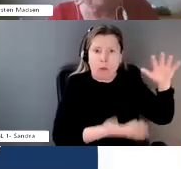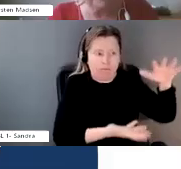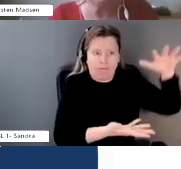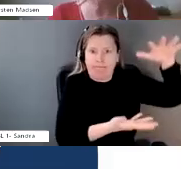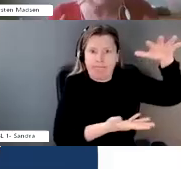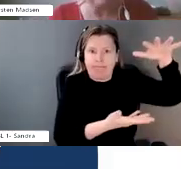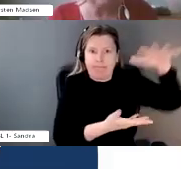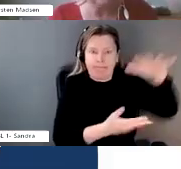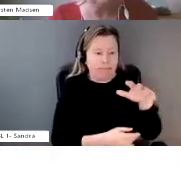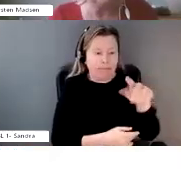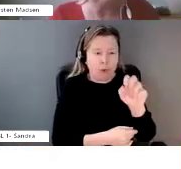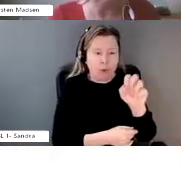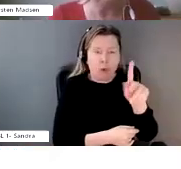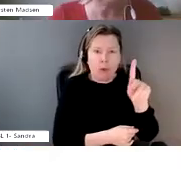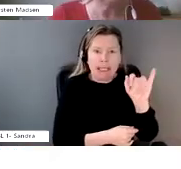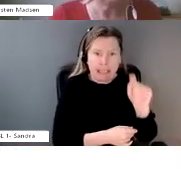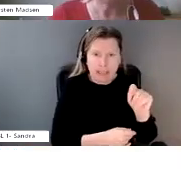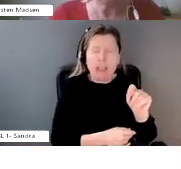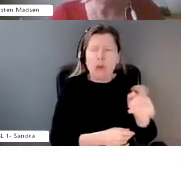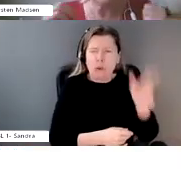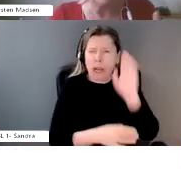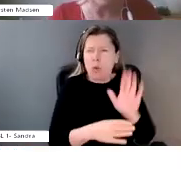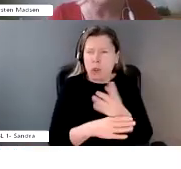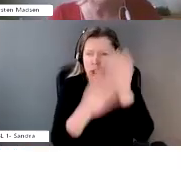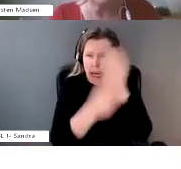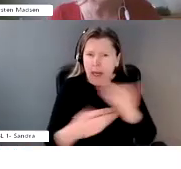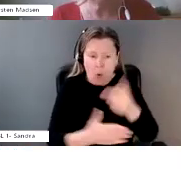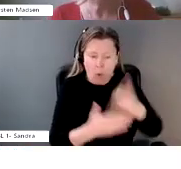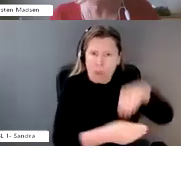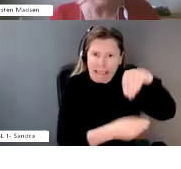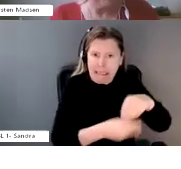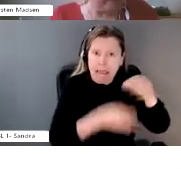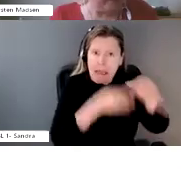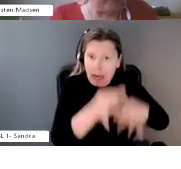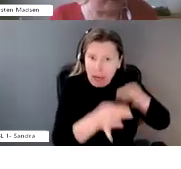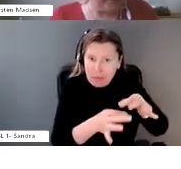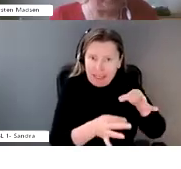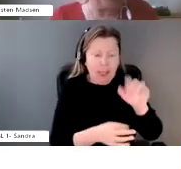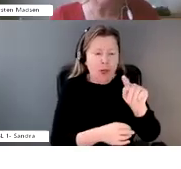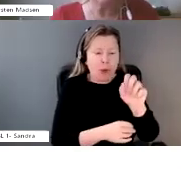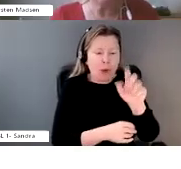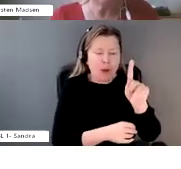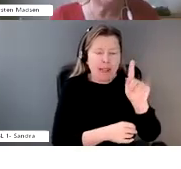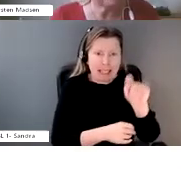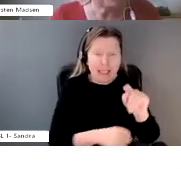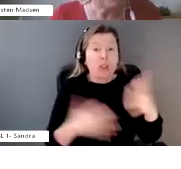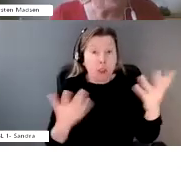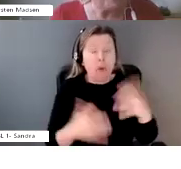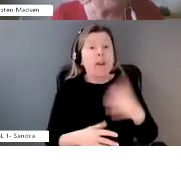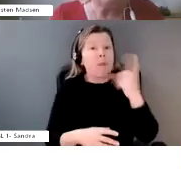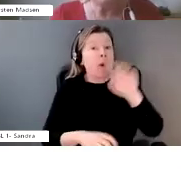what will be in the updated toolkit. So to evaluate it, we had to do a pre-post survey.